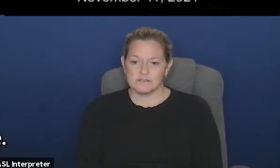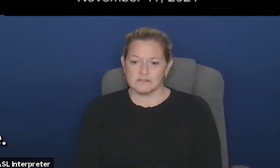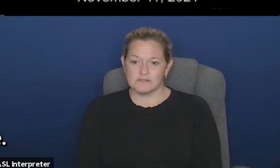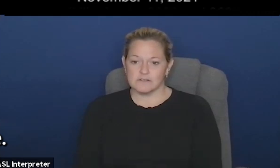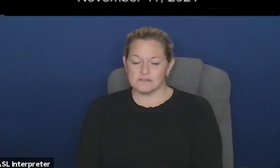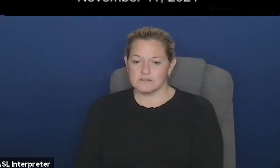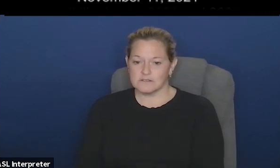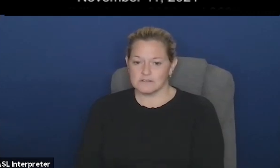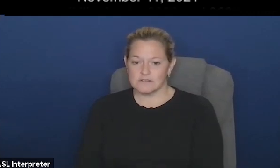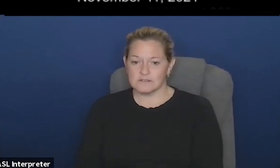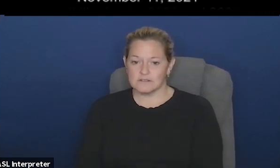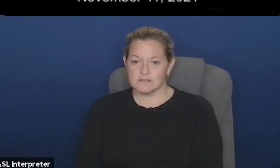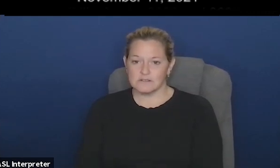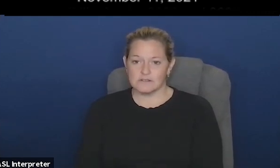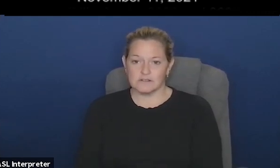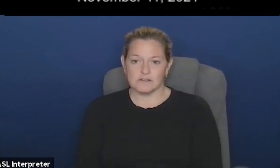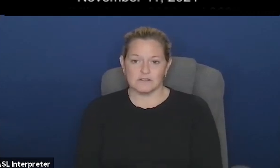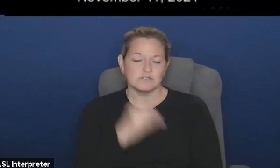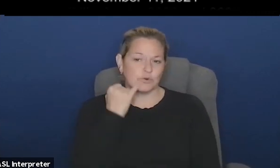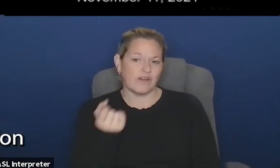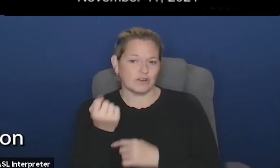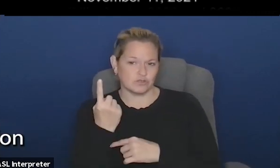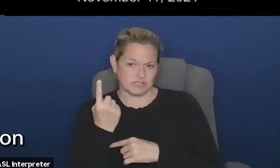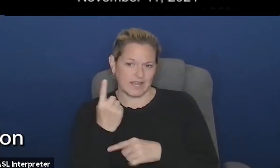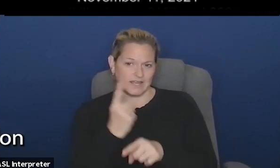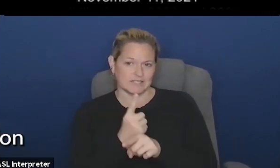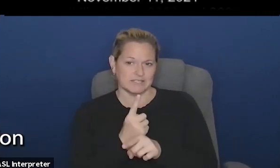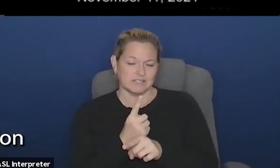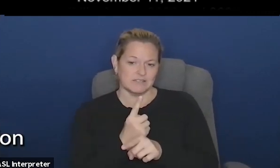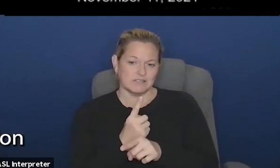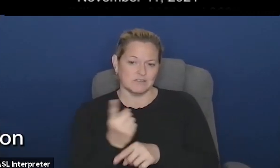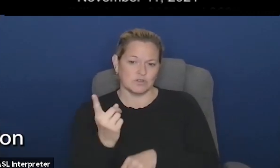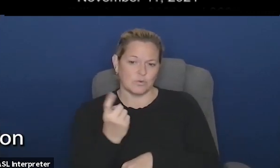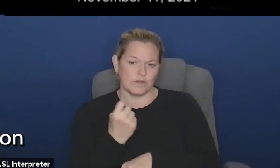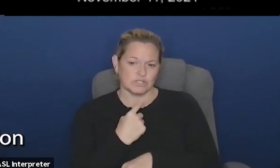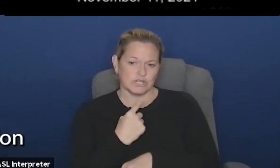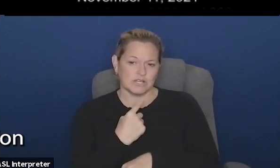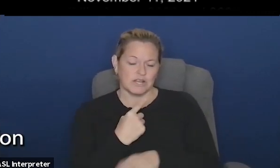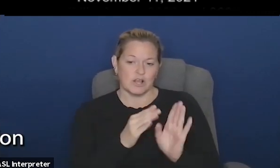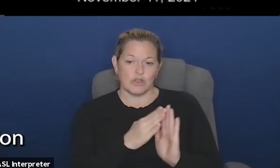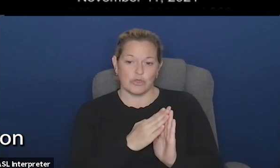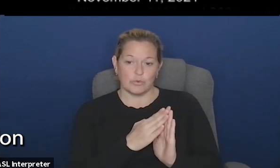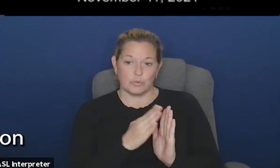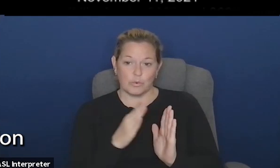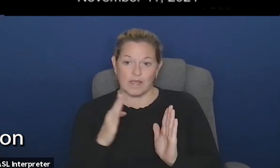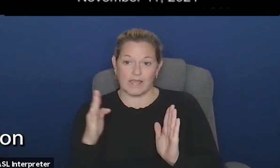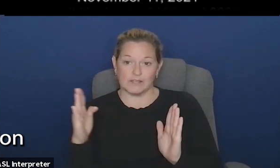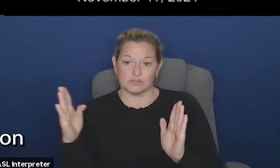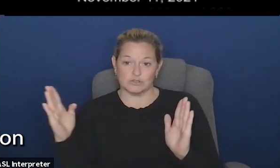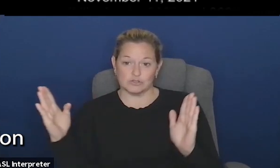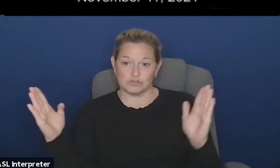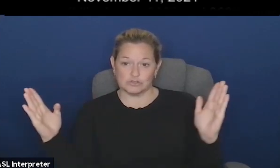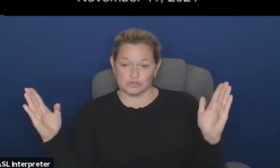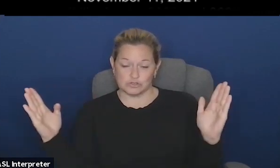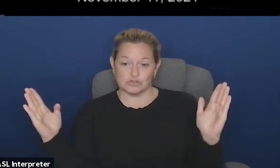sound? So if I'm understanding correctly, the range of, and correct me if I am misunderstanding